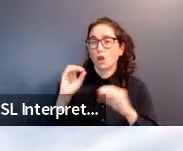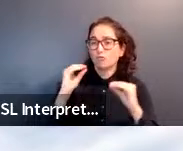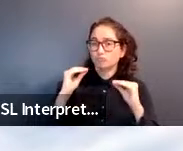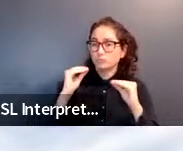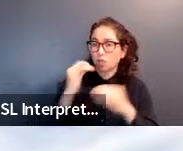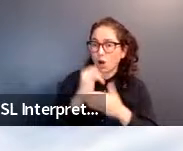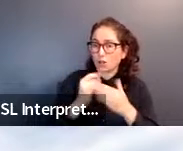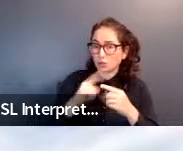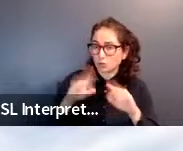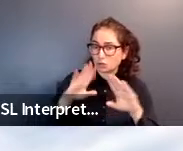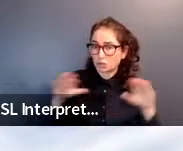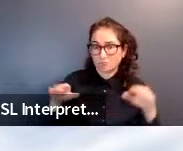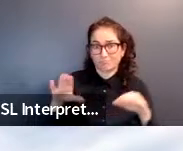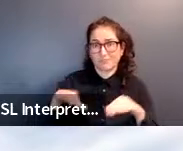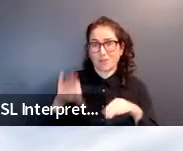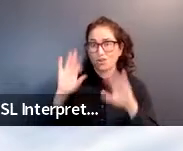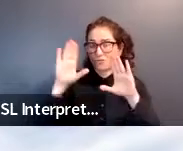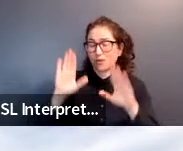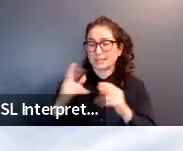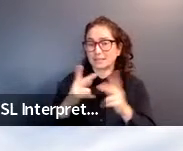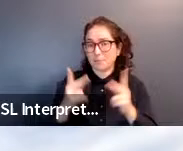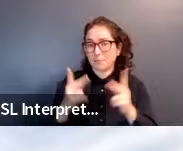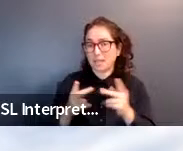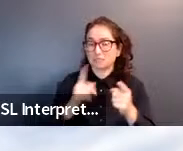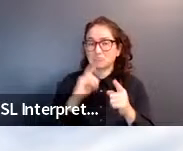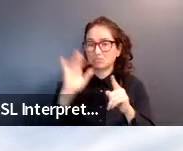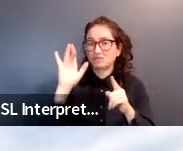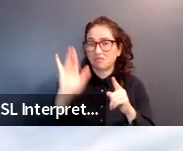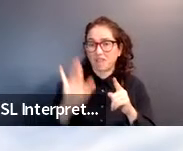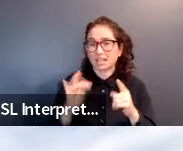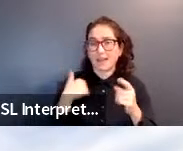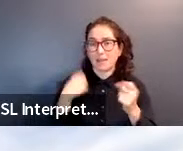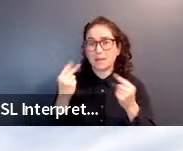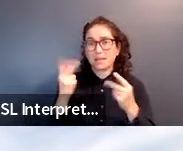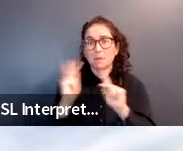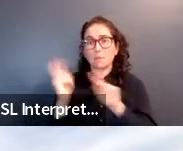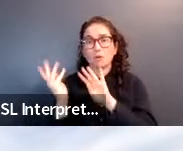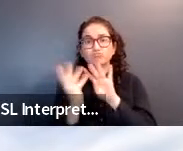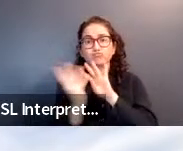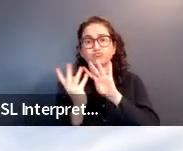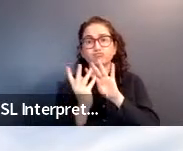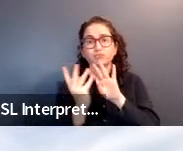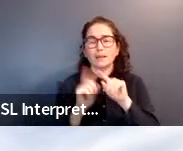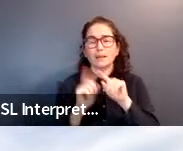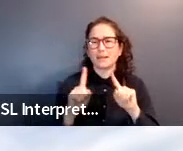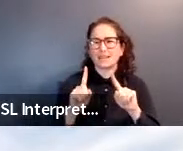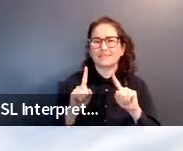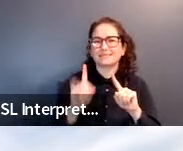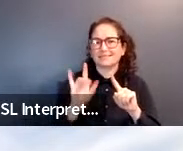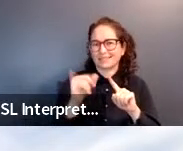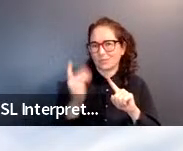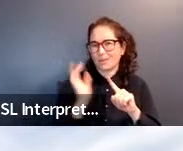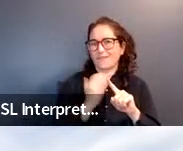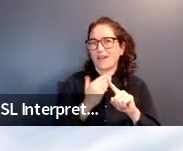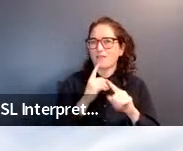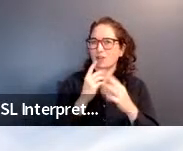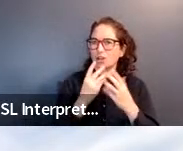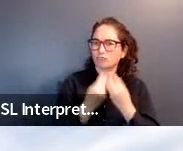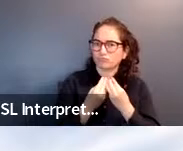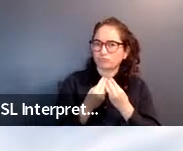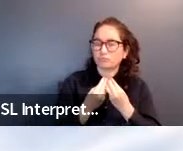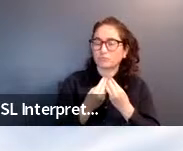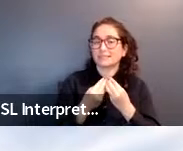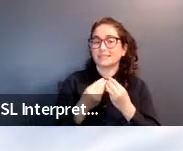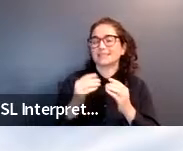It's a vacant space with lots of foot traffic. But however, they're in one of our higher density districts, a